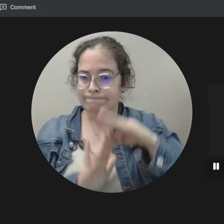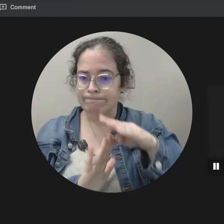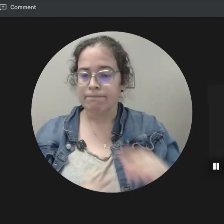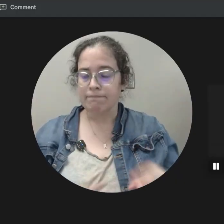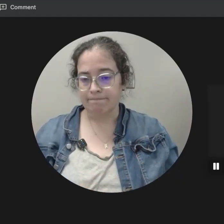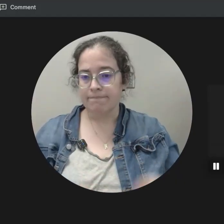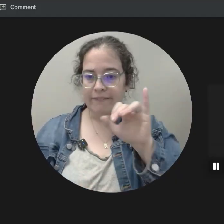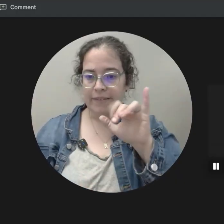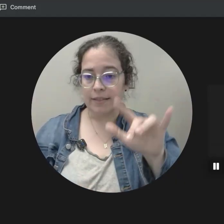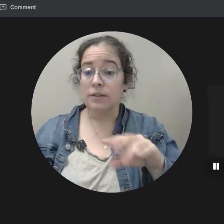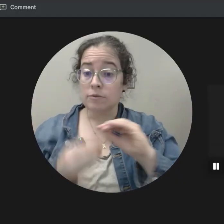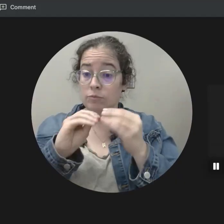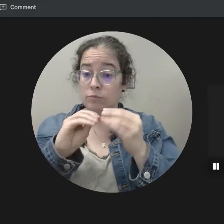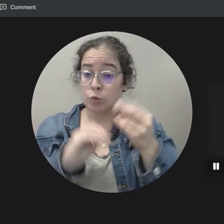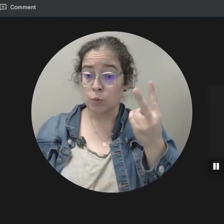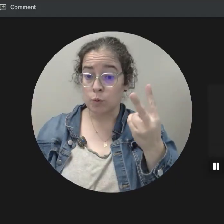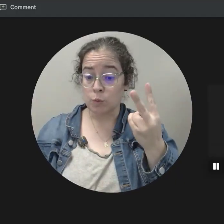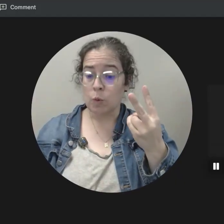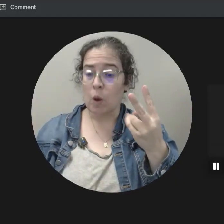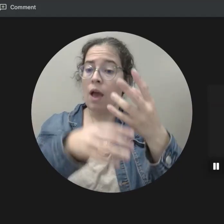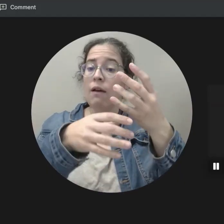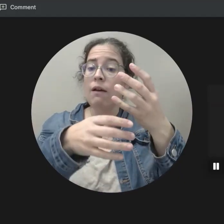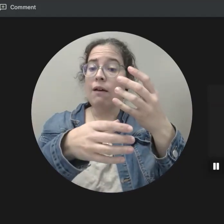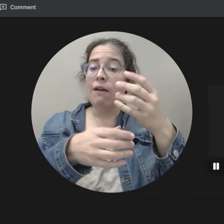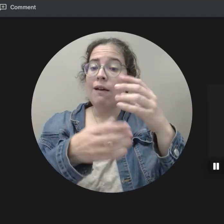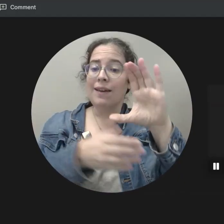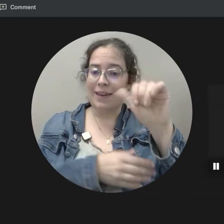Number 2, catch.